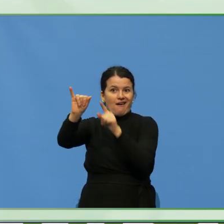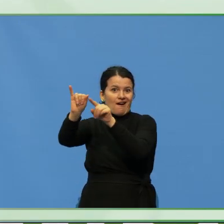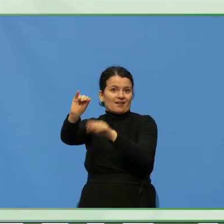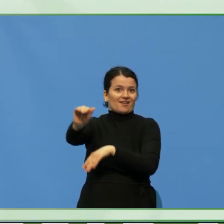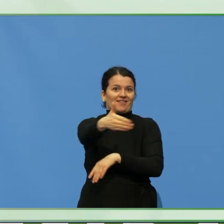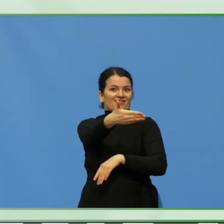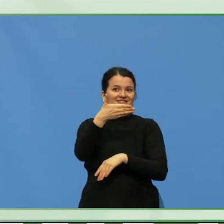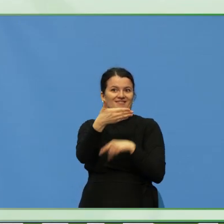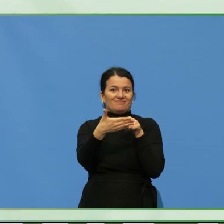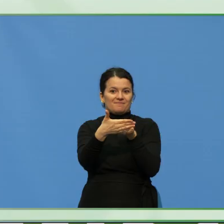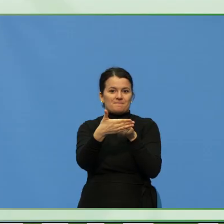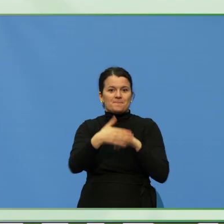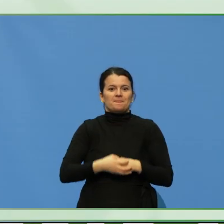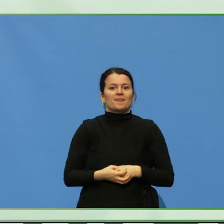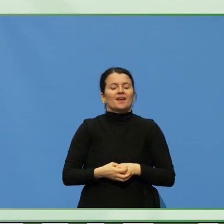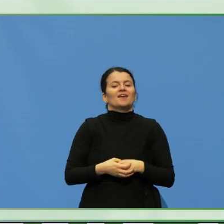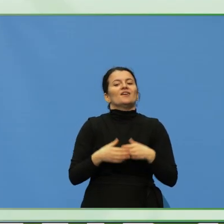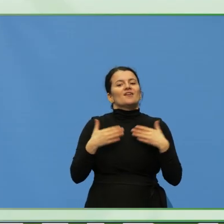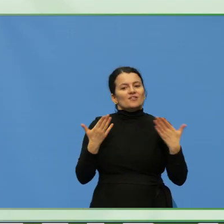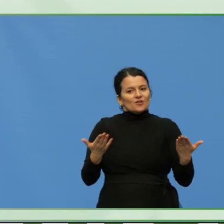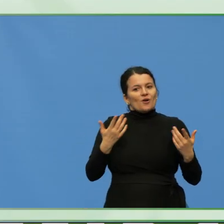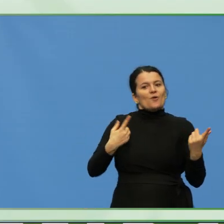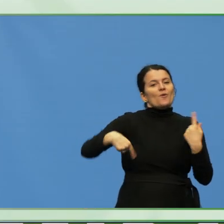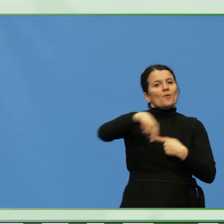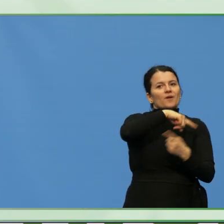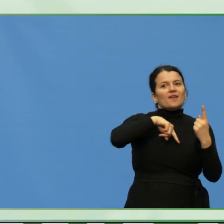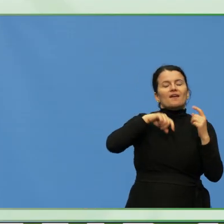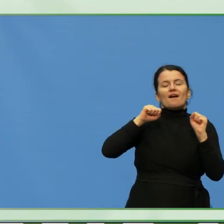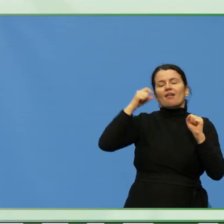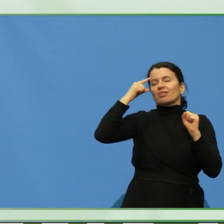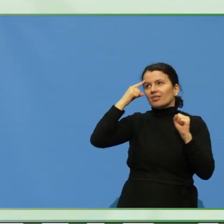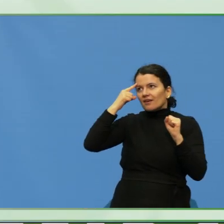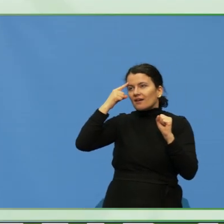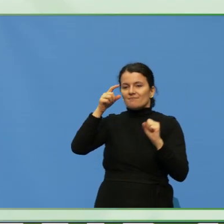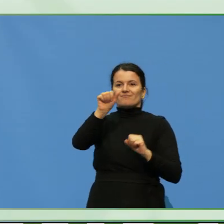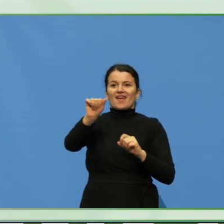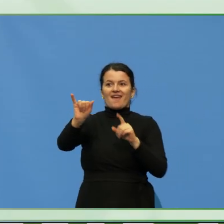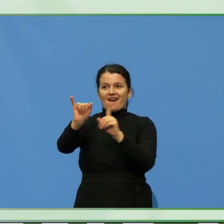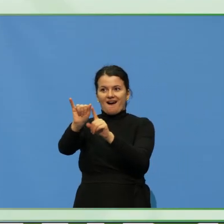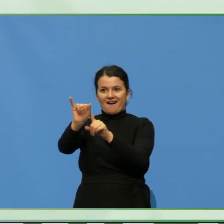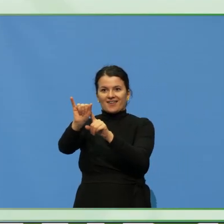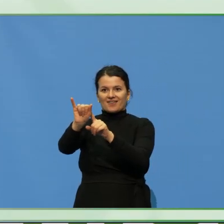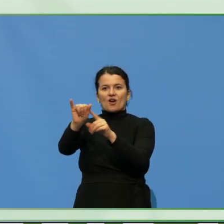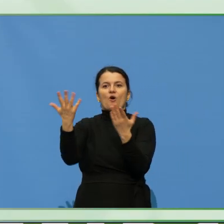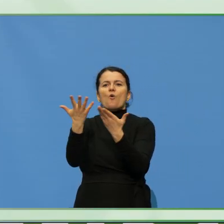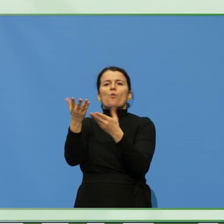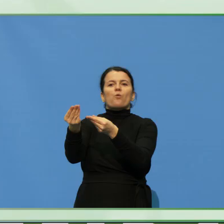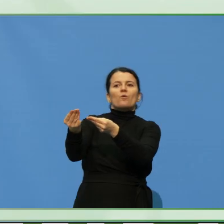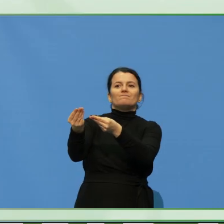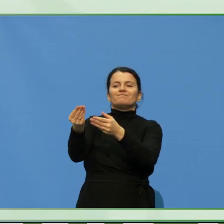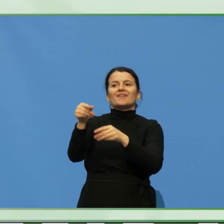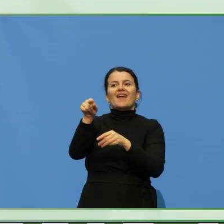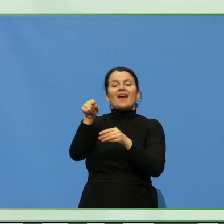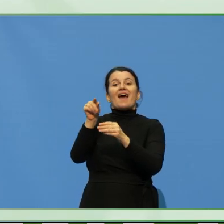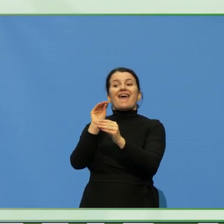so there's guardrails that we can start to think about this AI. We can start to be really thoughtful about the books that we